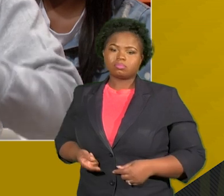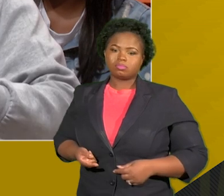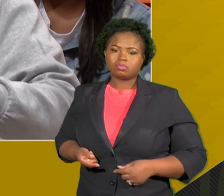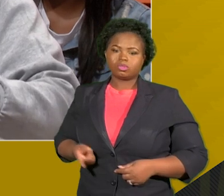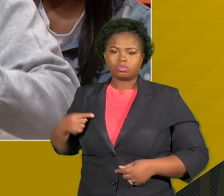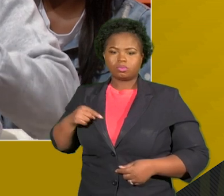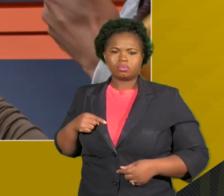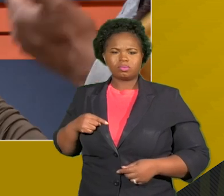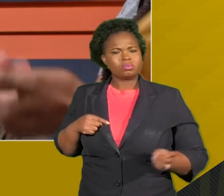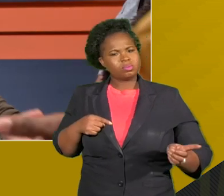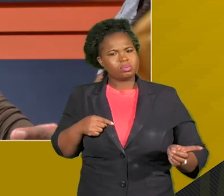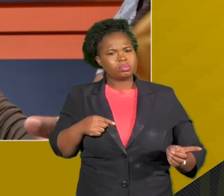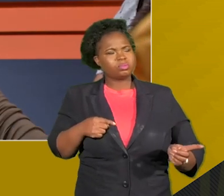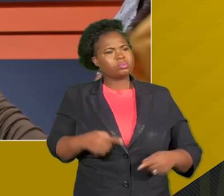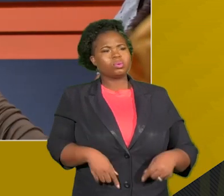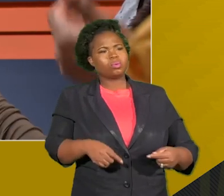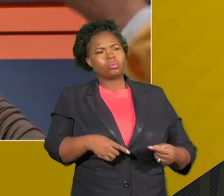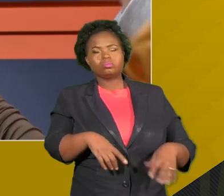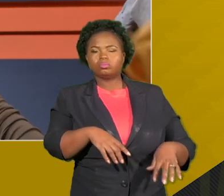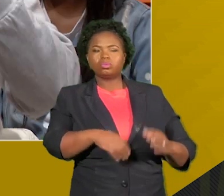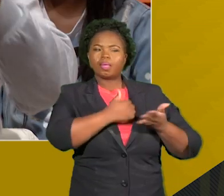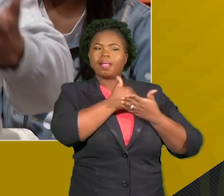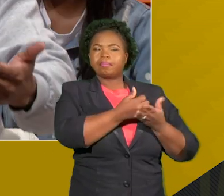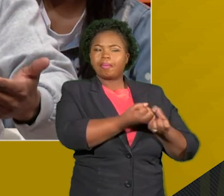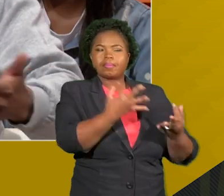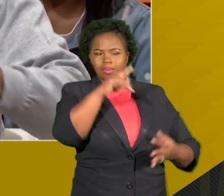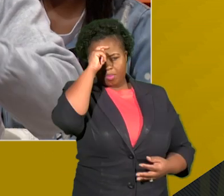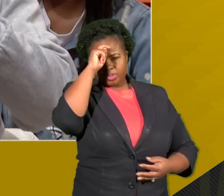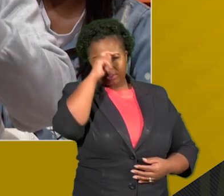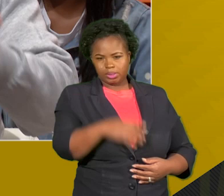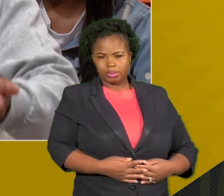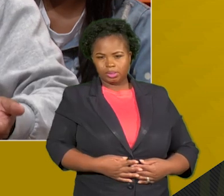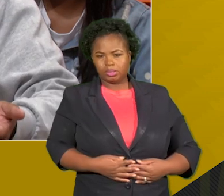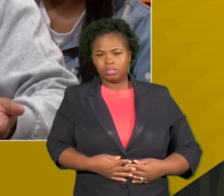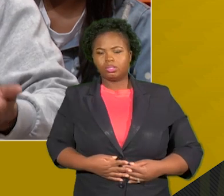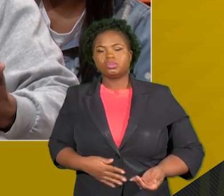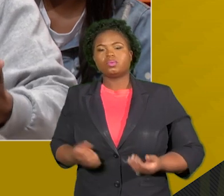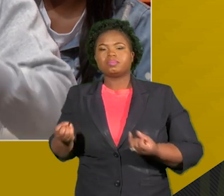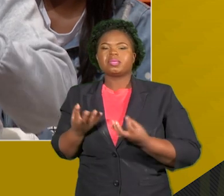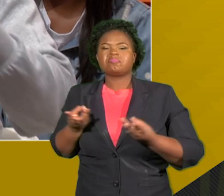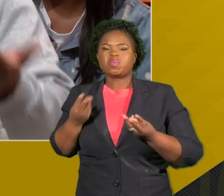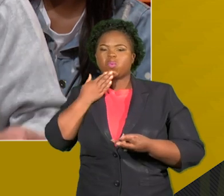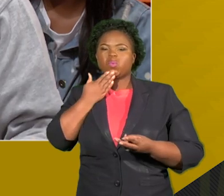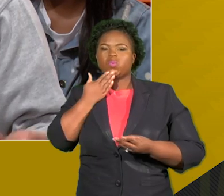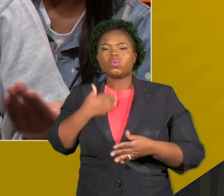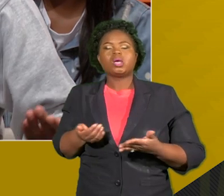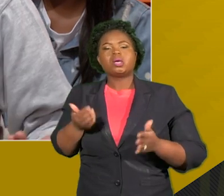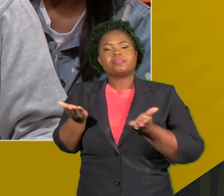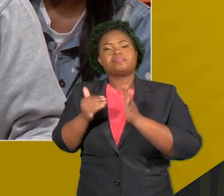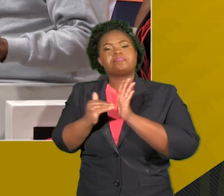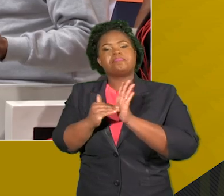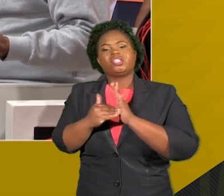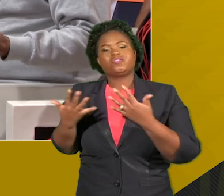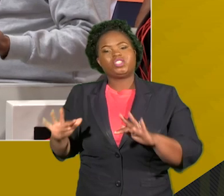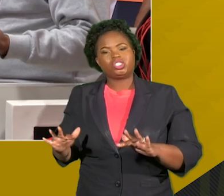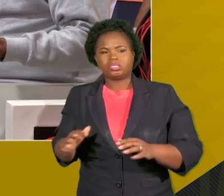we are working on so that. We are working most with school leavers. Okay. The school leavers that are sitting home. So that what are the doing, number